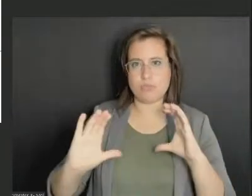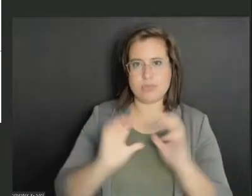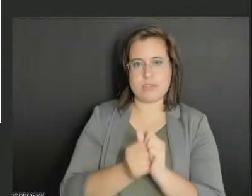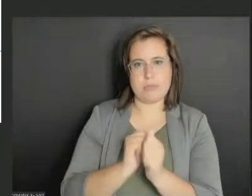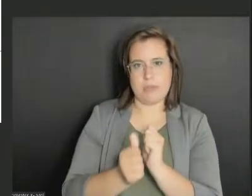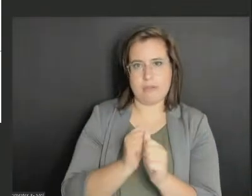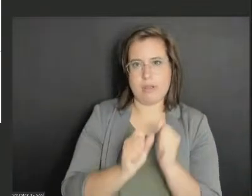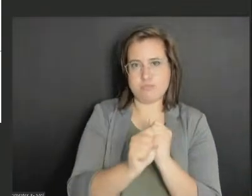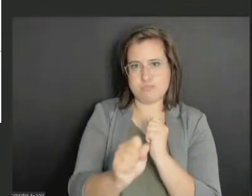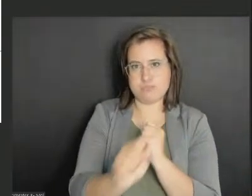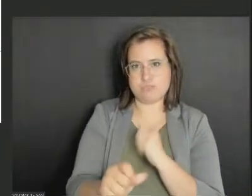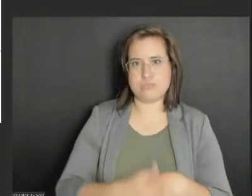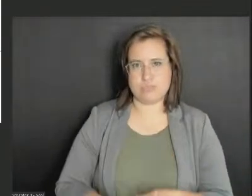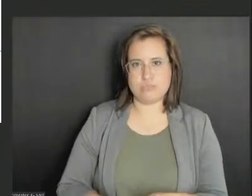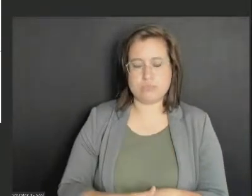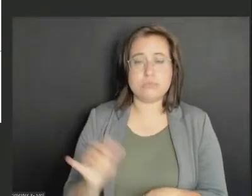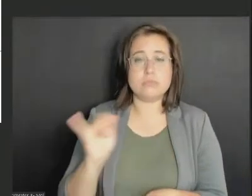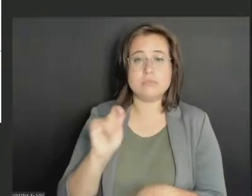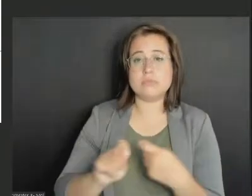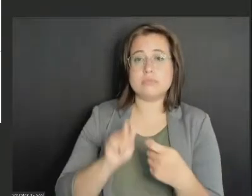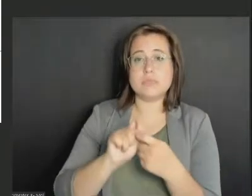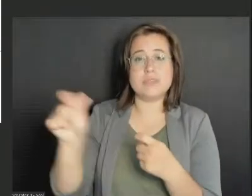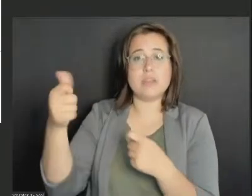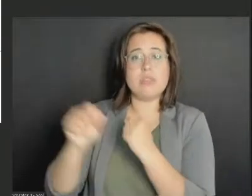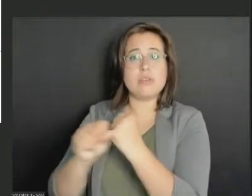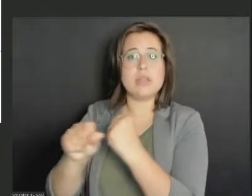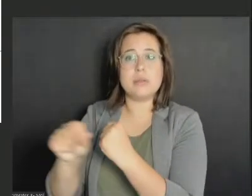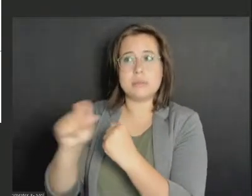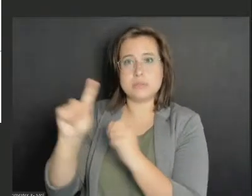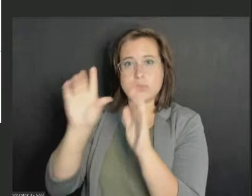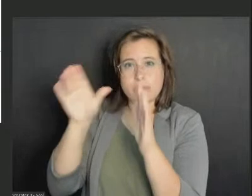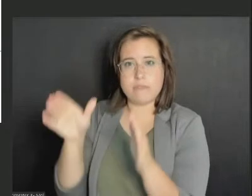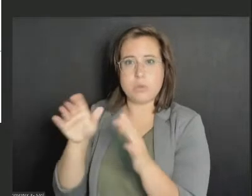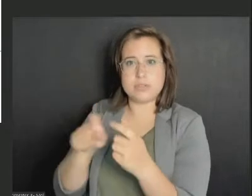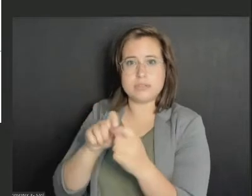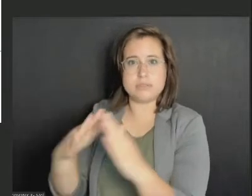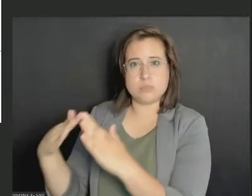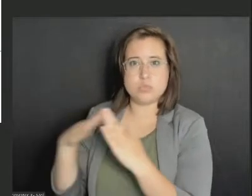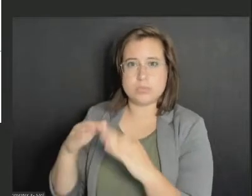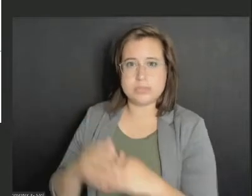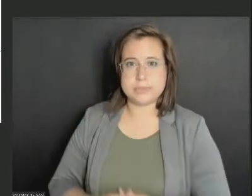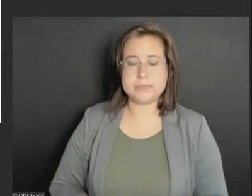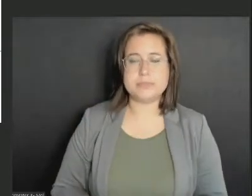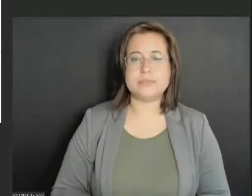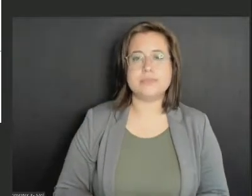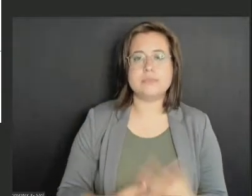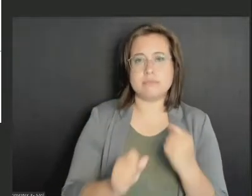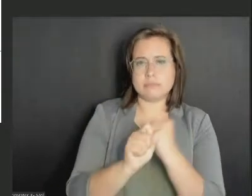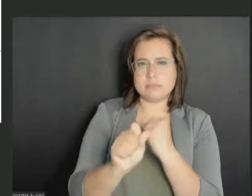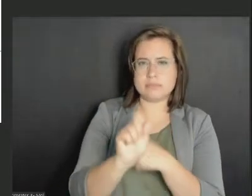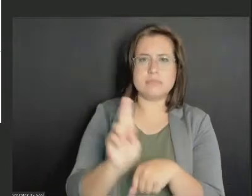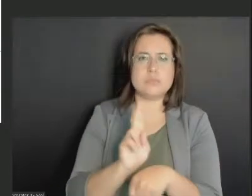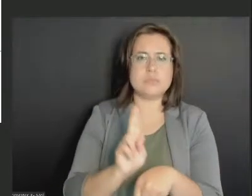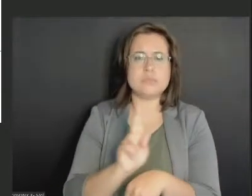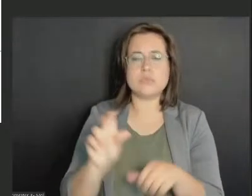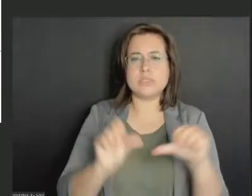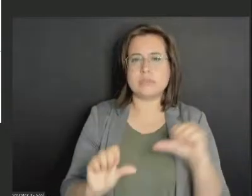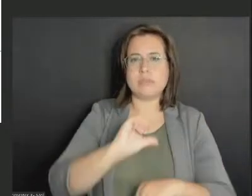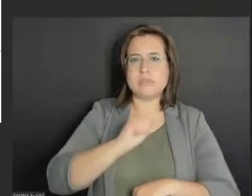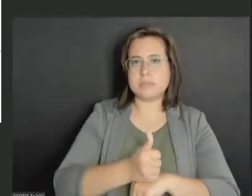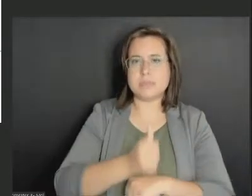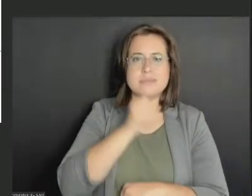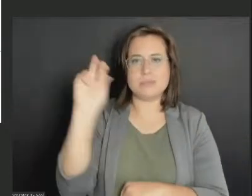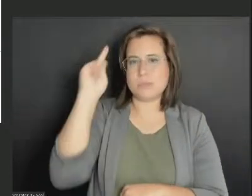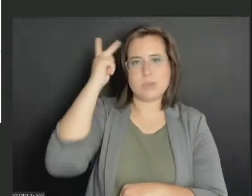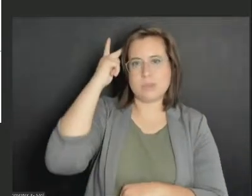that there be additional specific campaigns tailored to targeted communities. These campaigns should use science-based, non-political sources